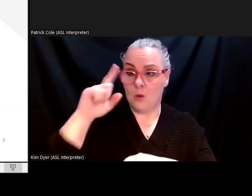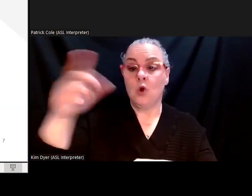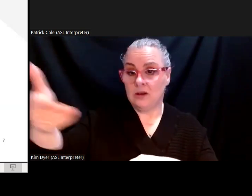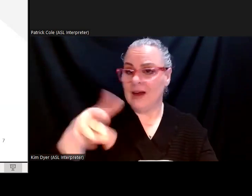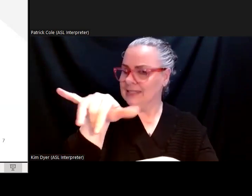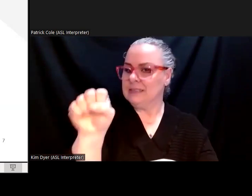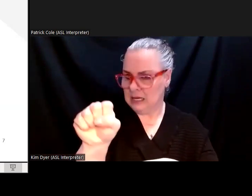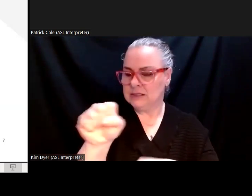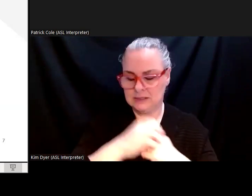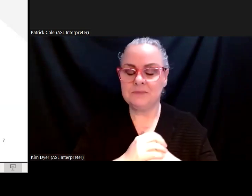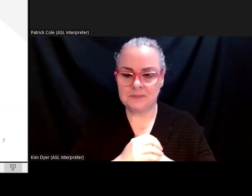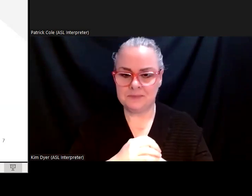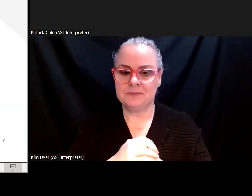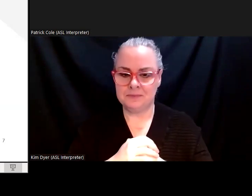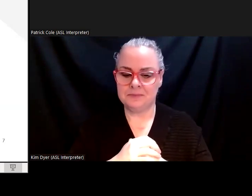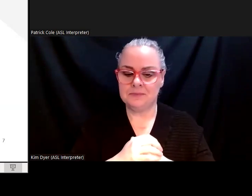meeting.